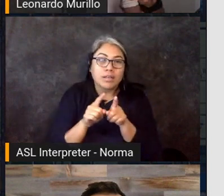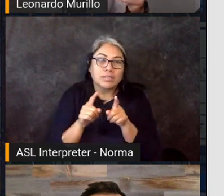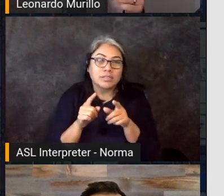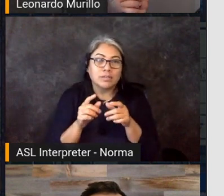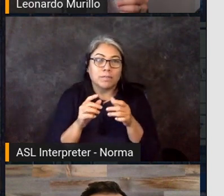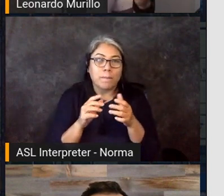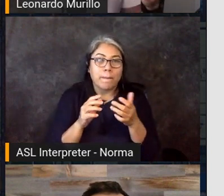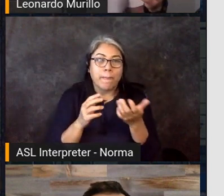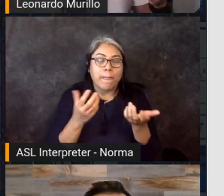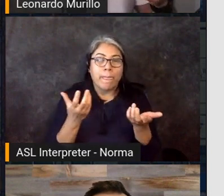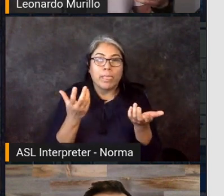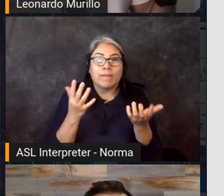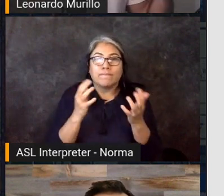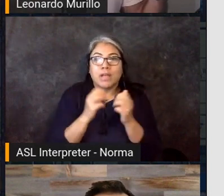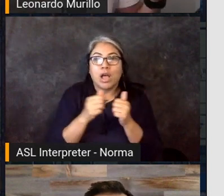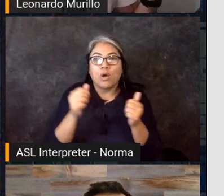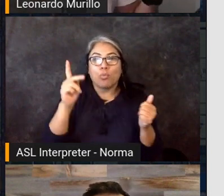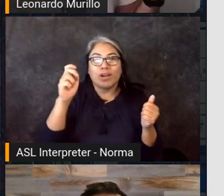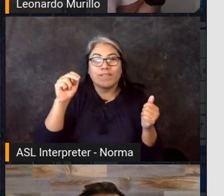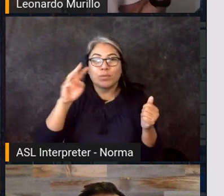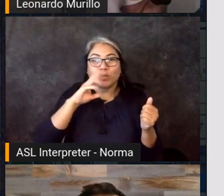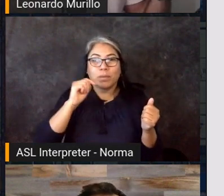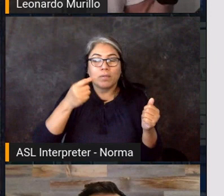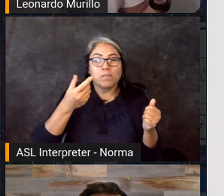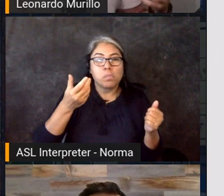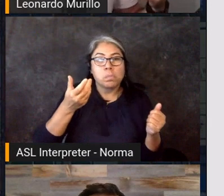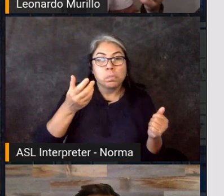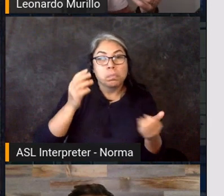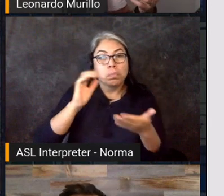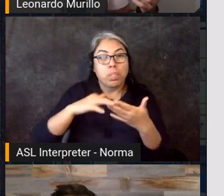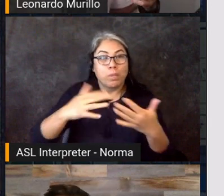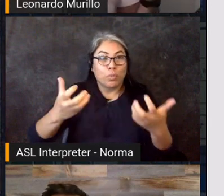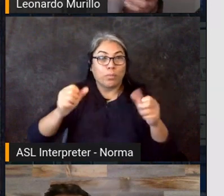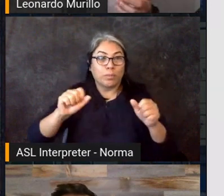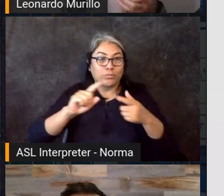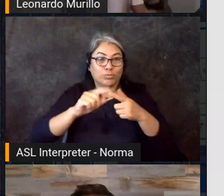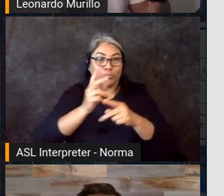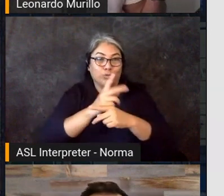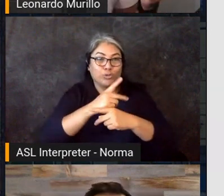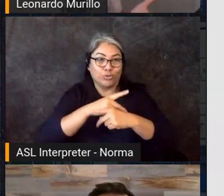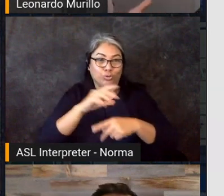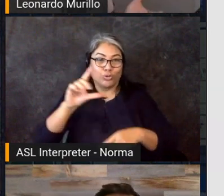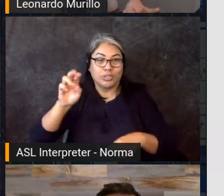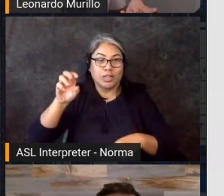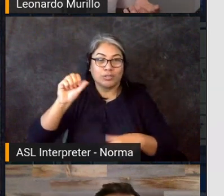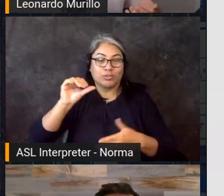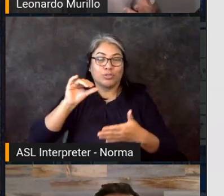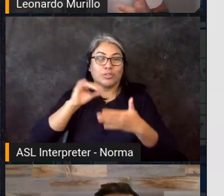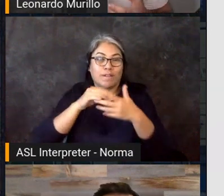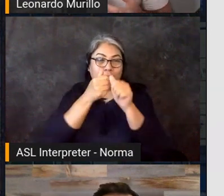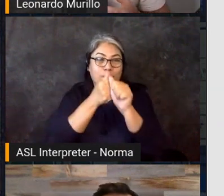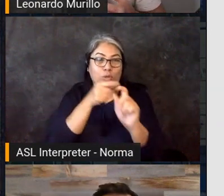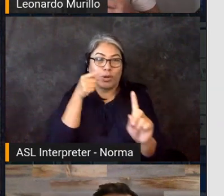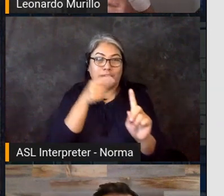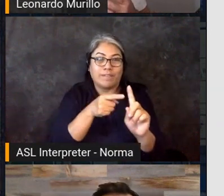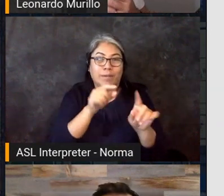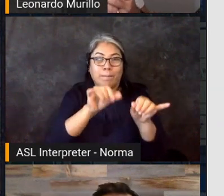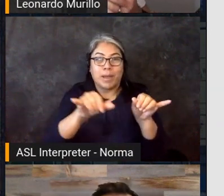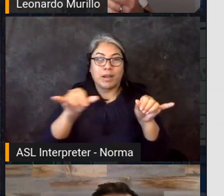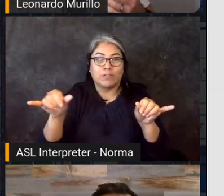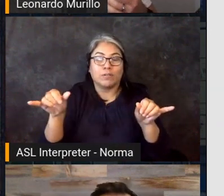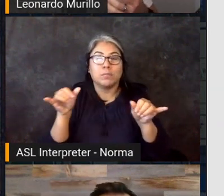like Kevin was talking about, as blueprints, right? As that you want to be able to produce clusters that follow a given pattern.